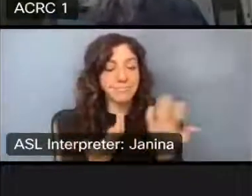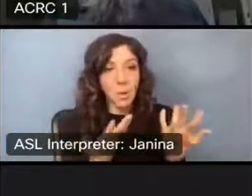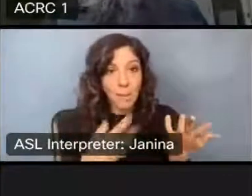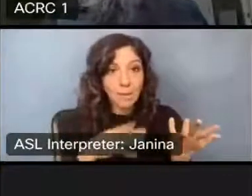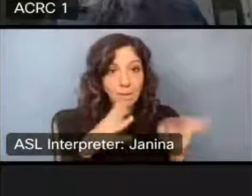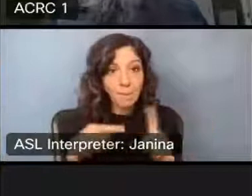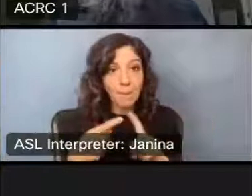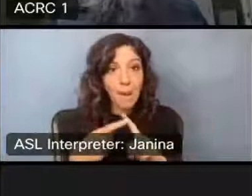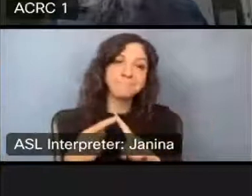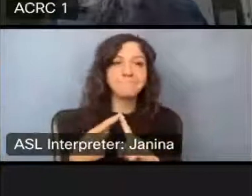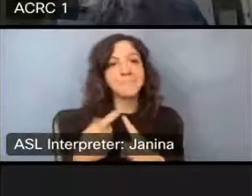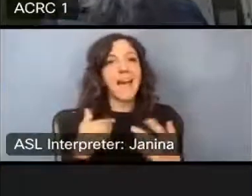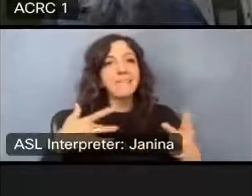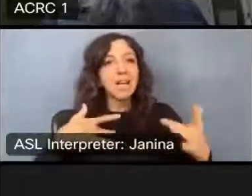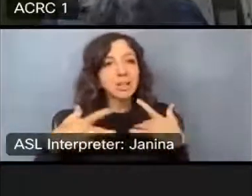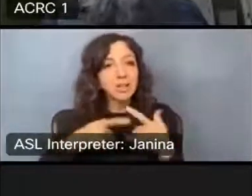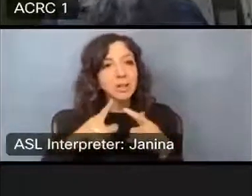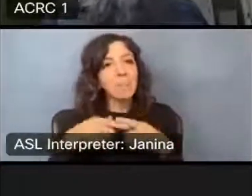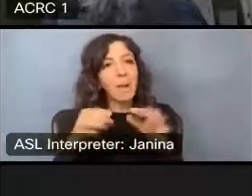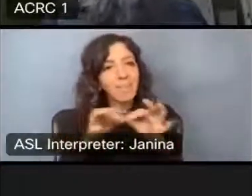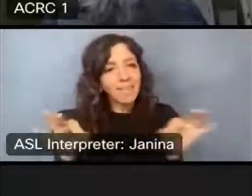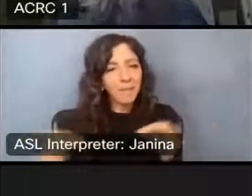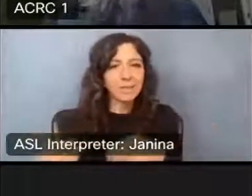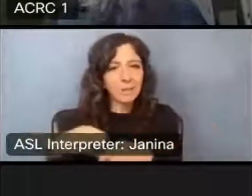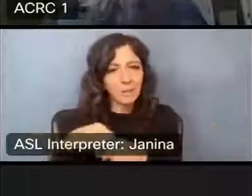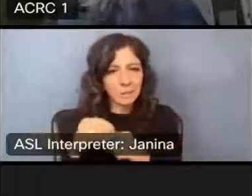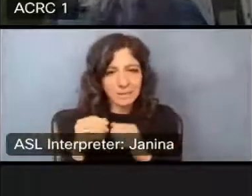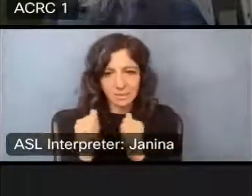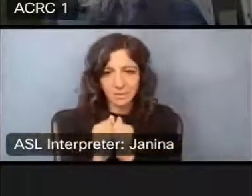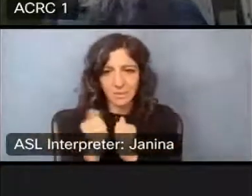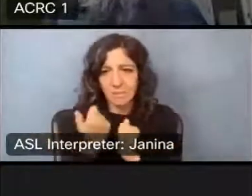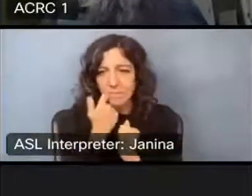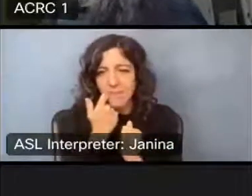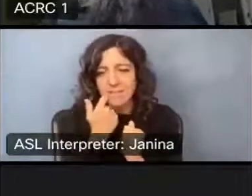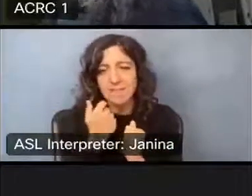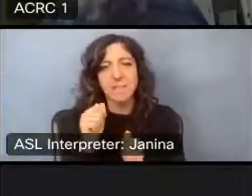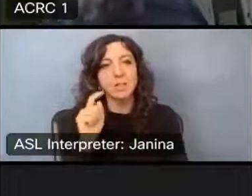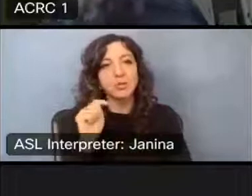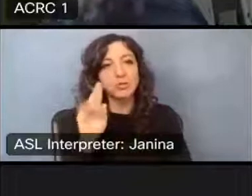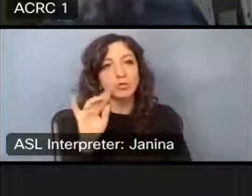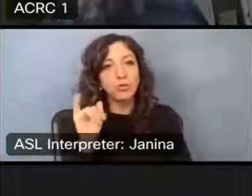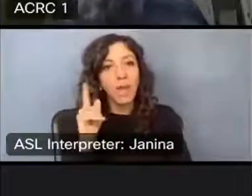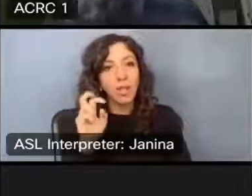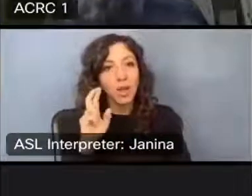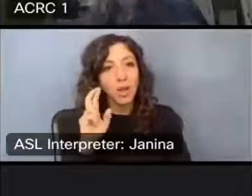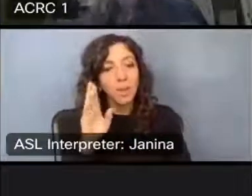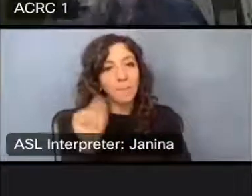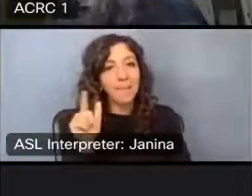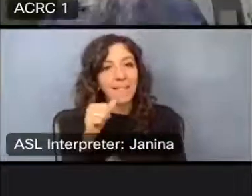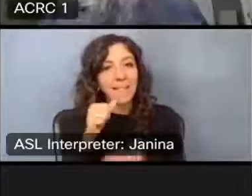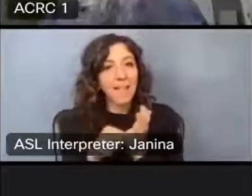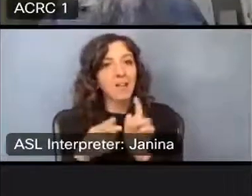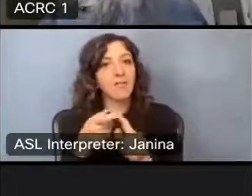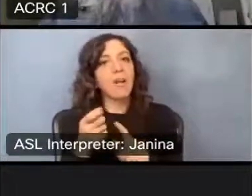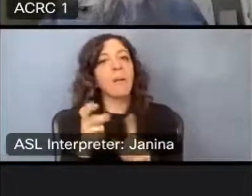is a concern about the language that was included in the most recent trailer bill letter from the Department of Developmental